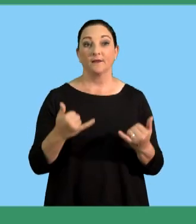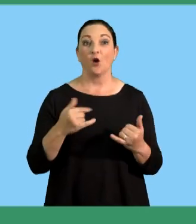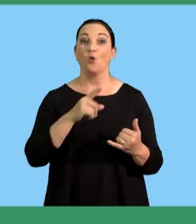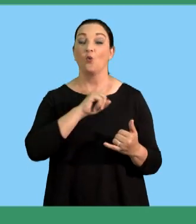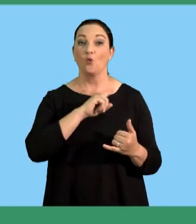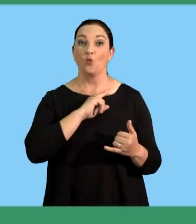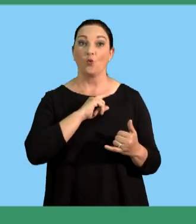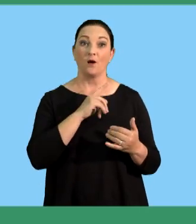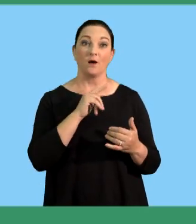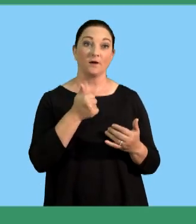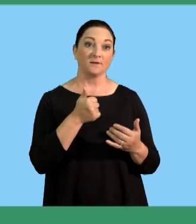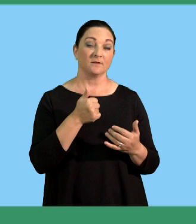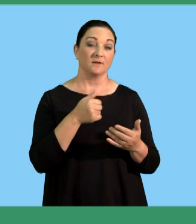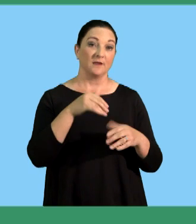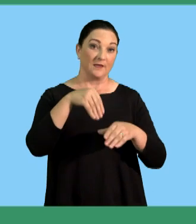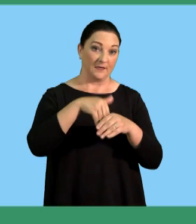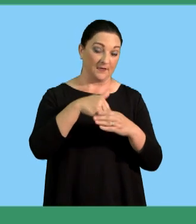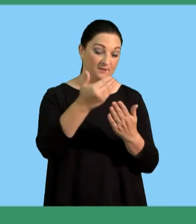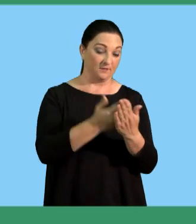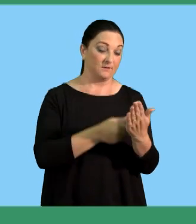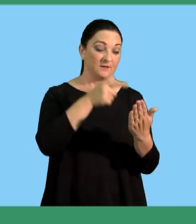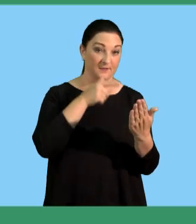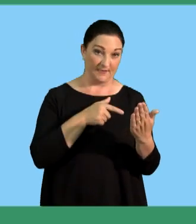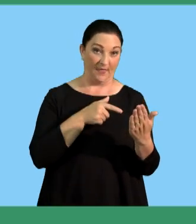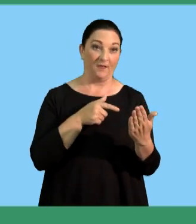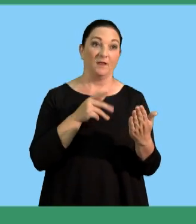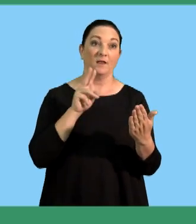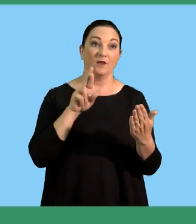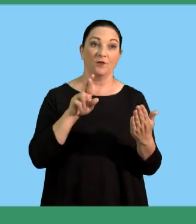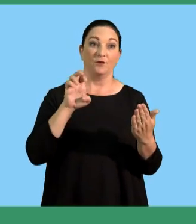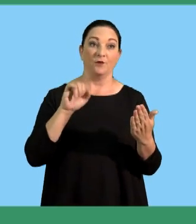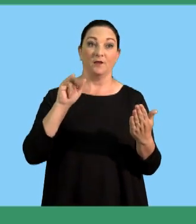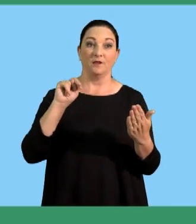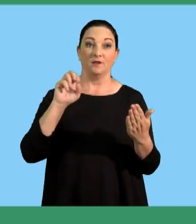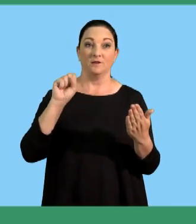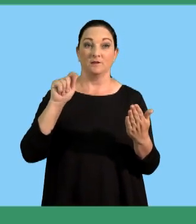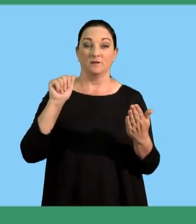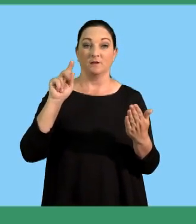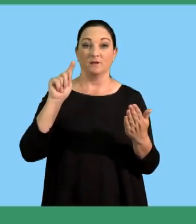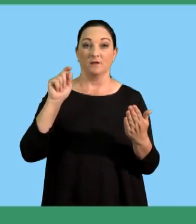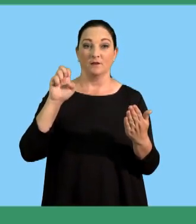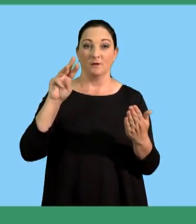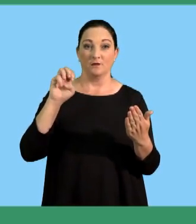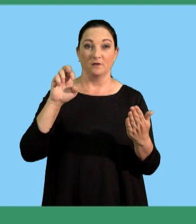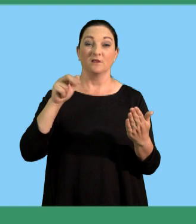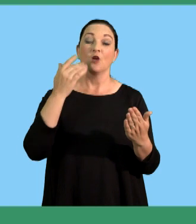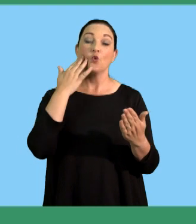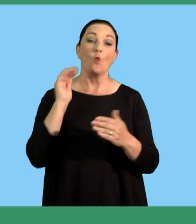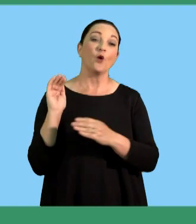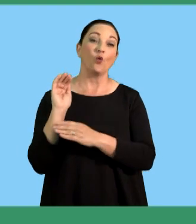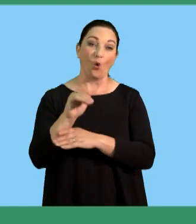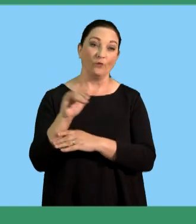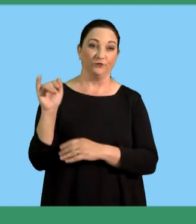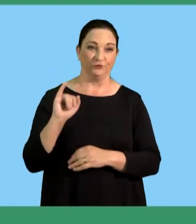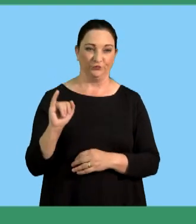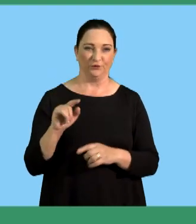of the stipulation which we call the reinstatement, and is applicable when there is over-insurance. And